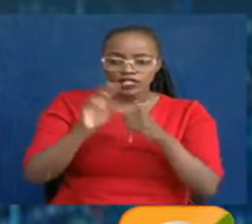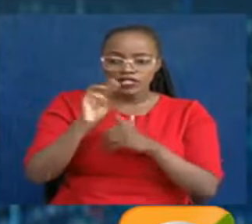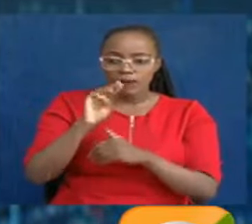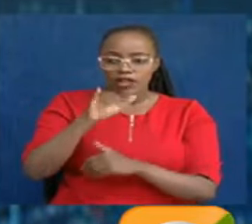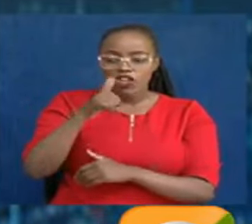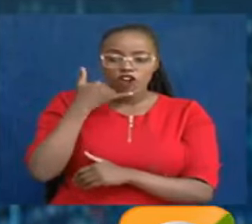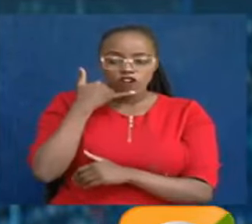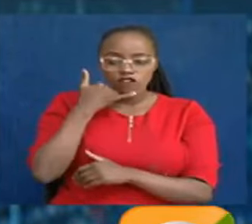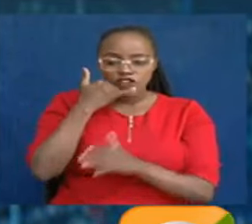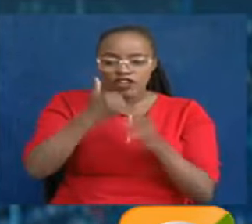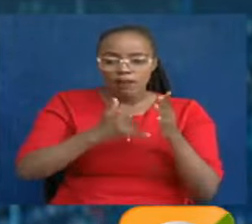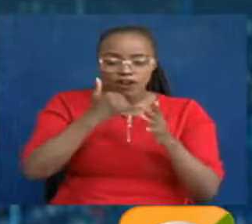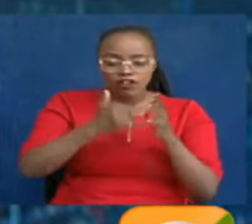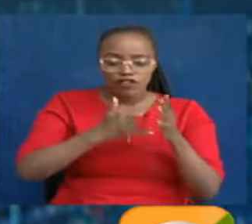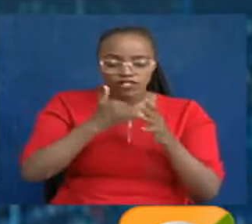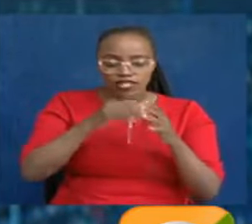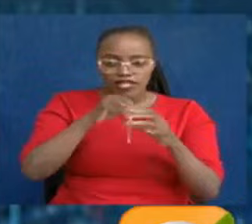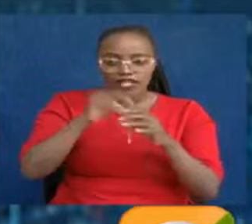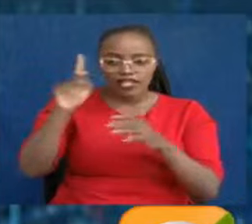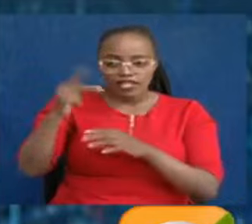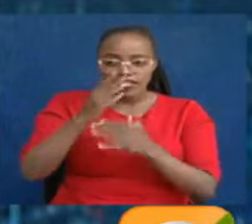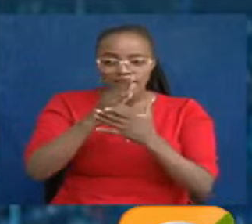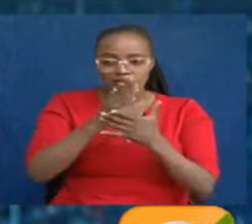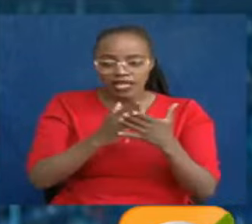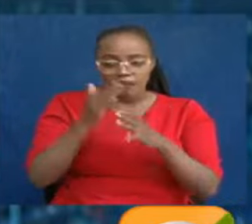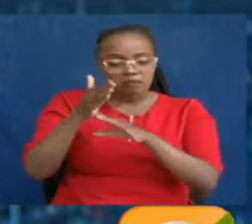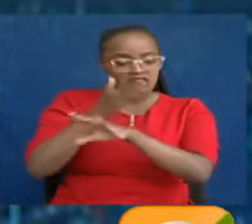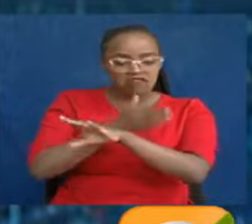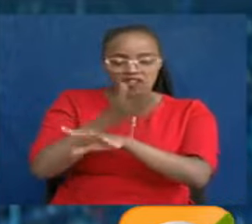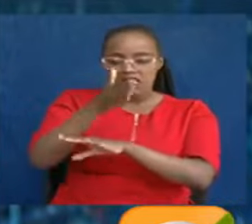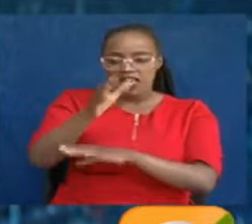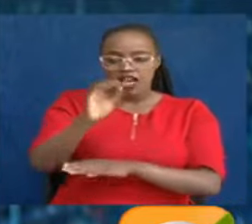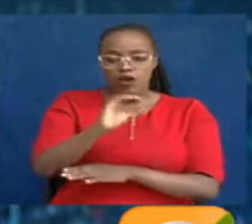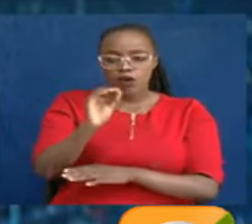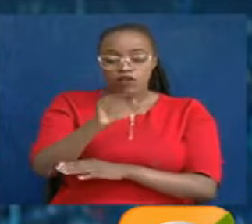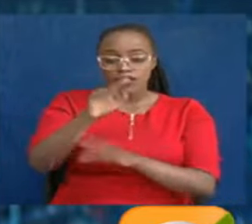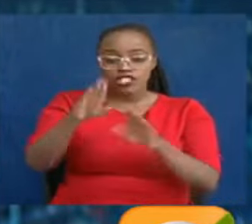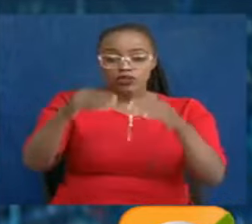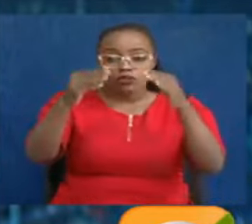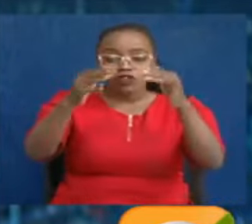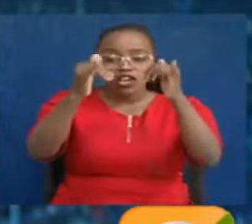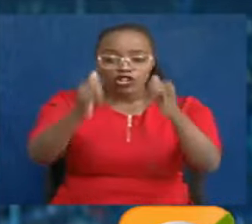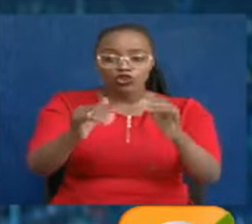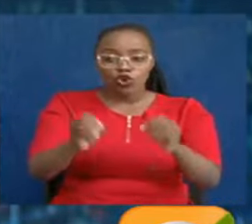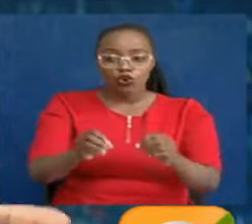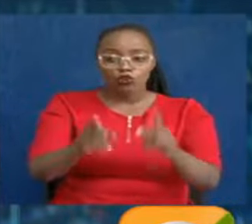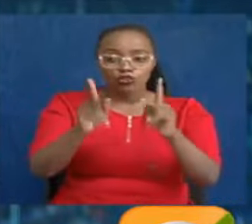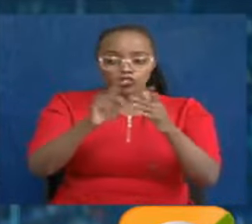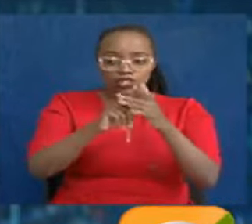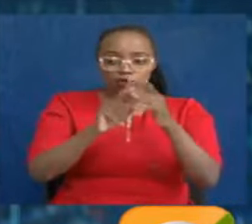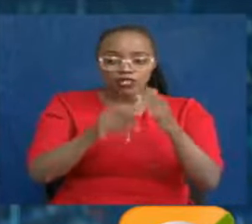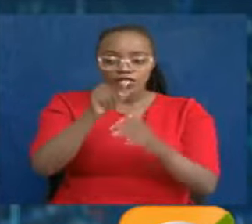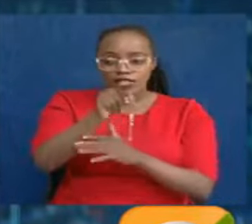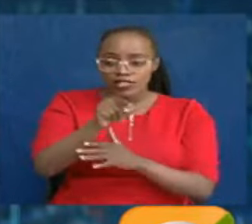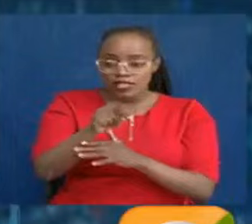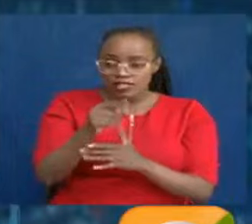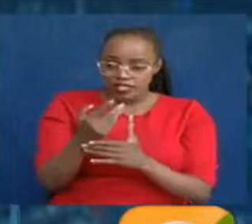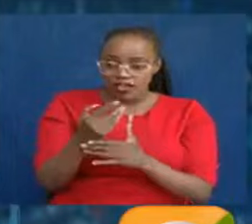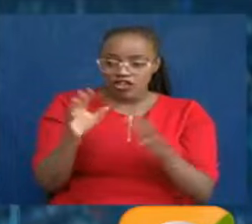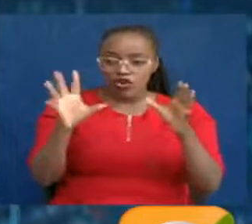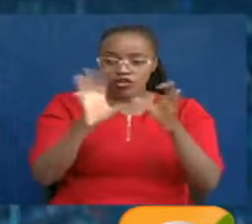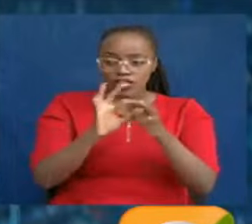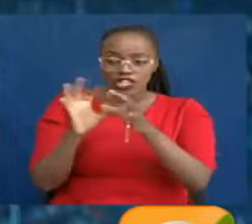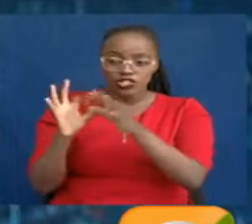have been manufactured in Kenya, something which was not there before. So this provides a new opportunity that such leverages, such